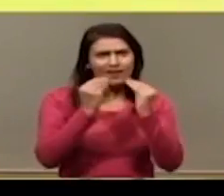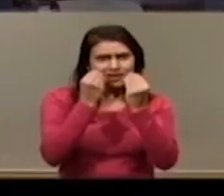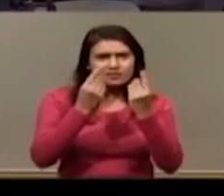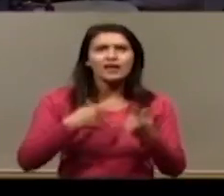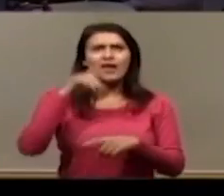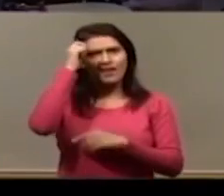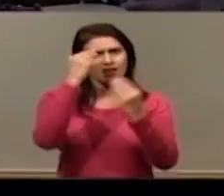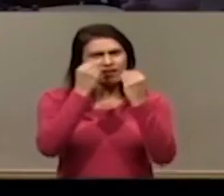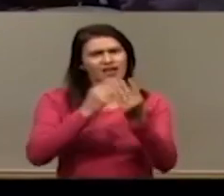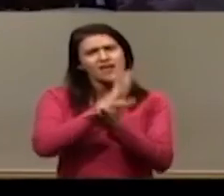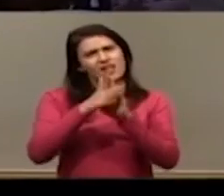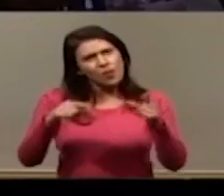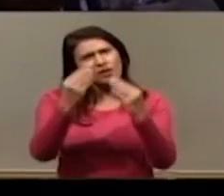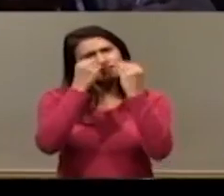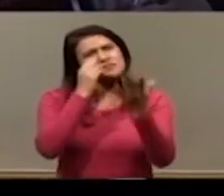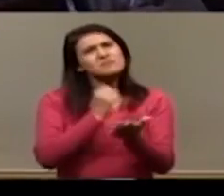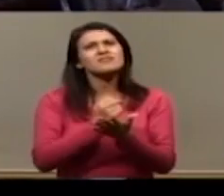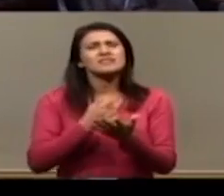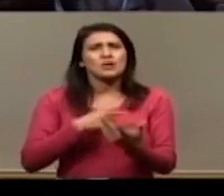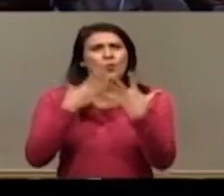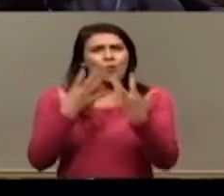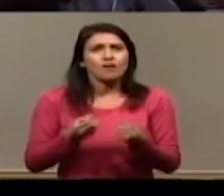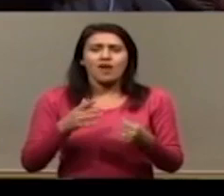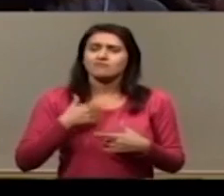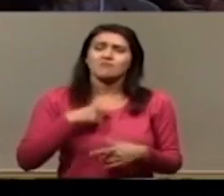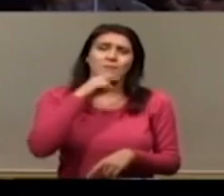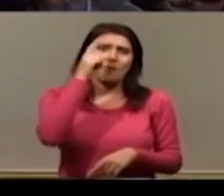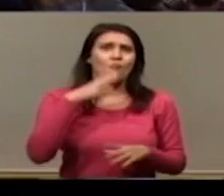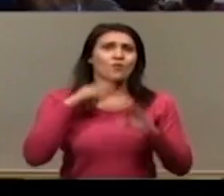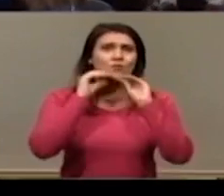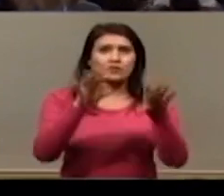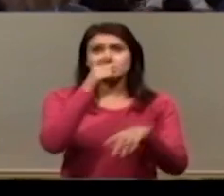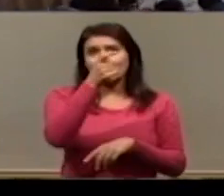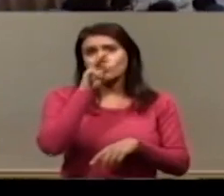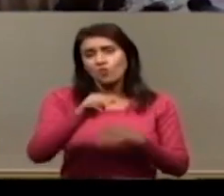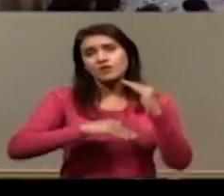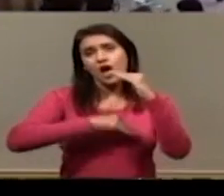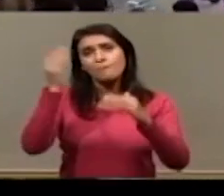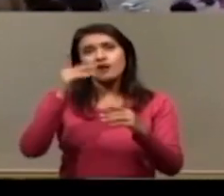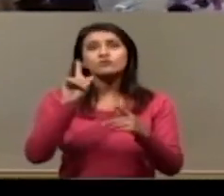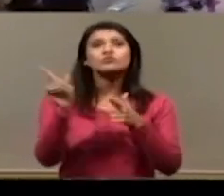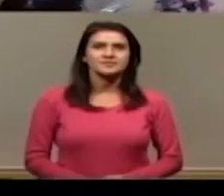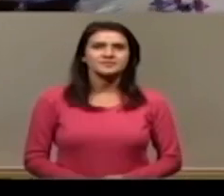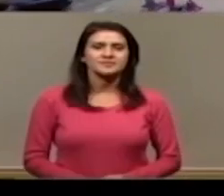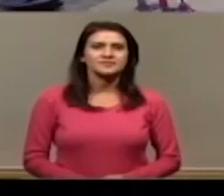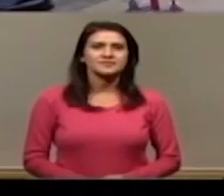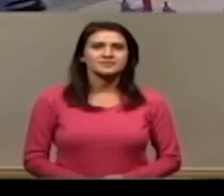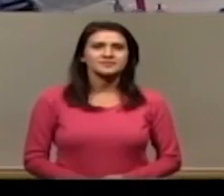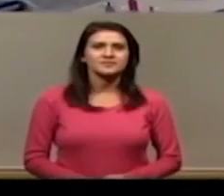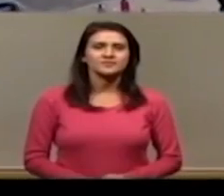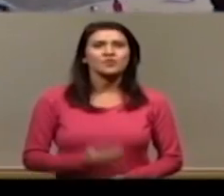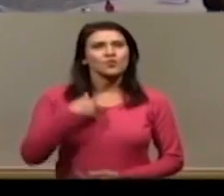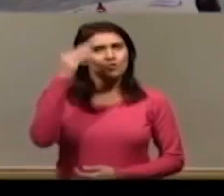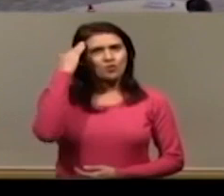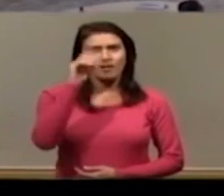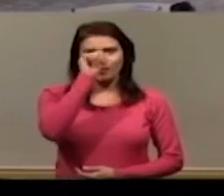we should be teaching Indian Sign Language. I'm really proud to say all 7,000 plus employees of Lemon Tree Hotels, we know Hindi, we